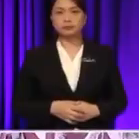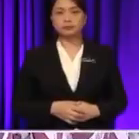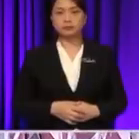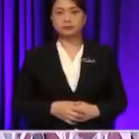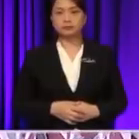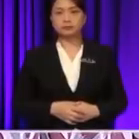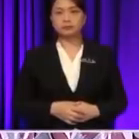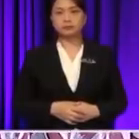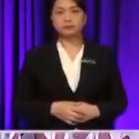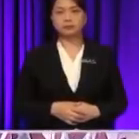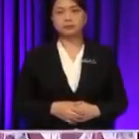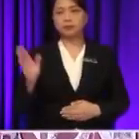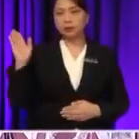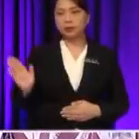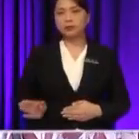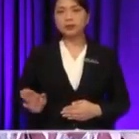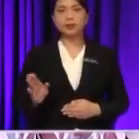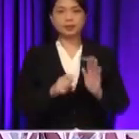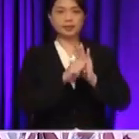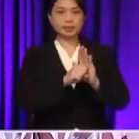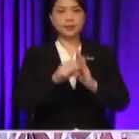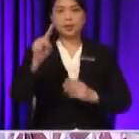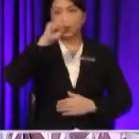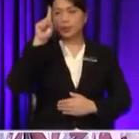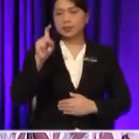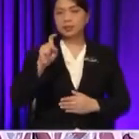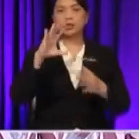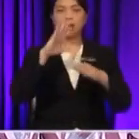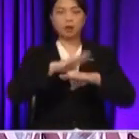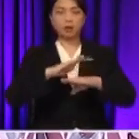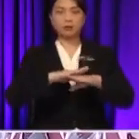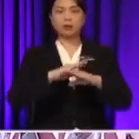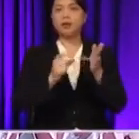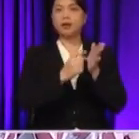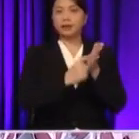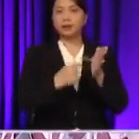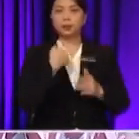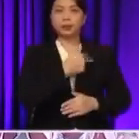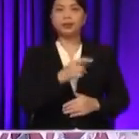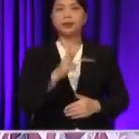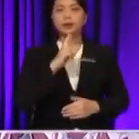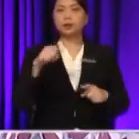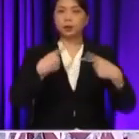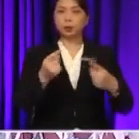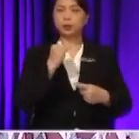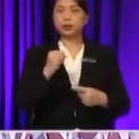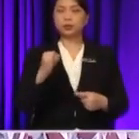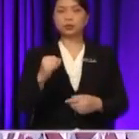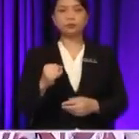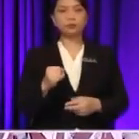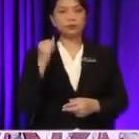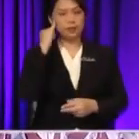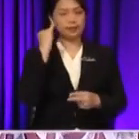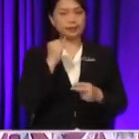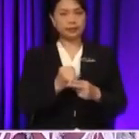Okay, so here is a sample question of an article. So we are going to identify or analyze the sample question